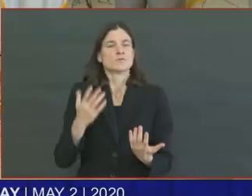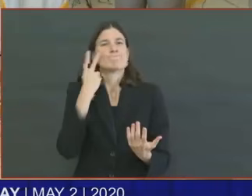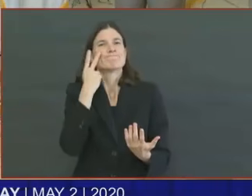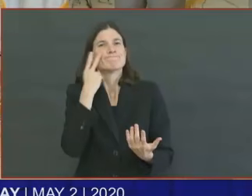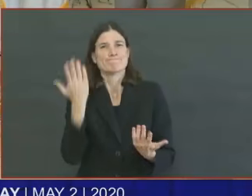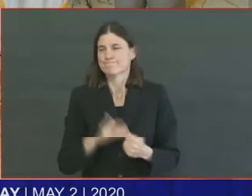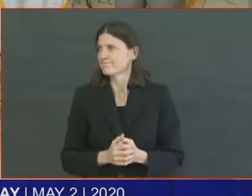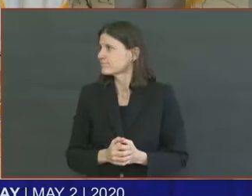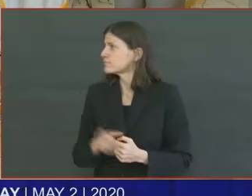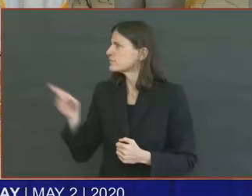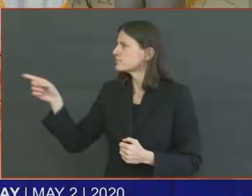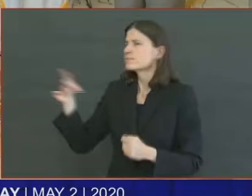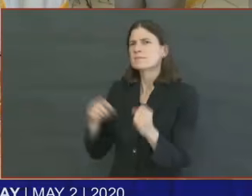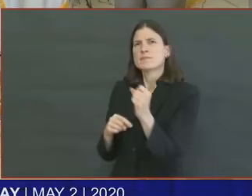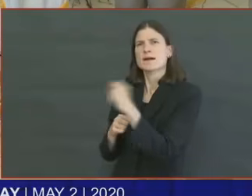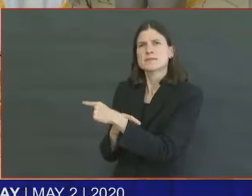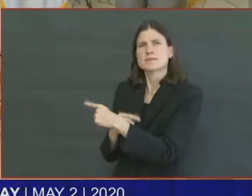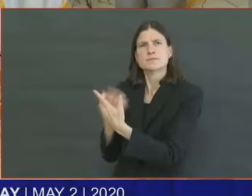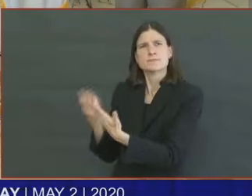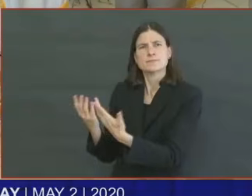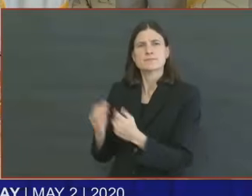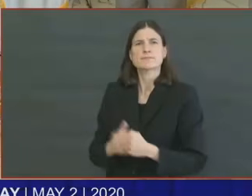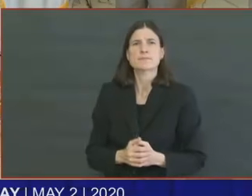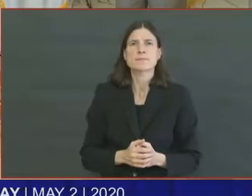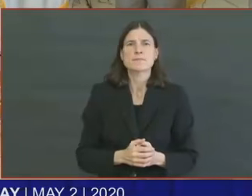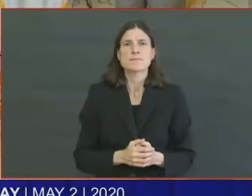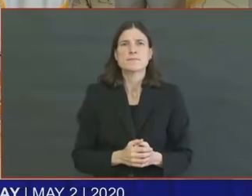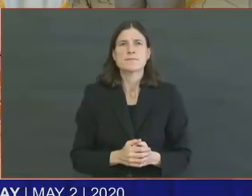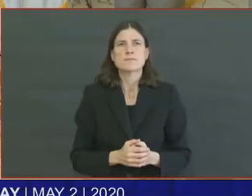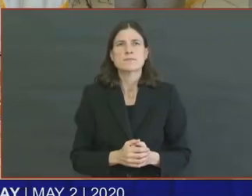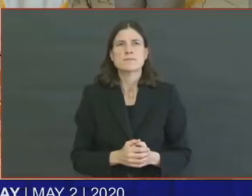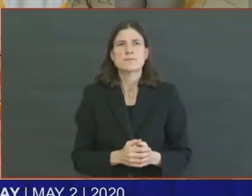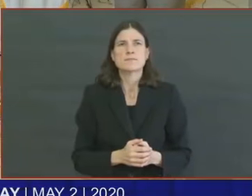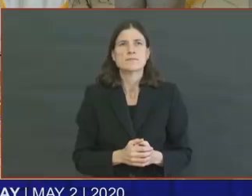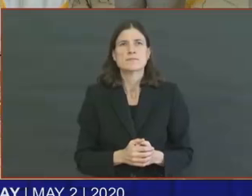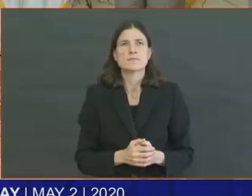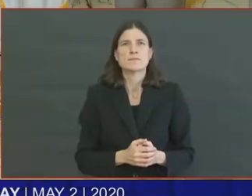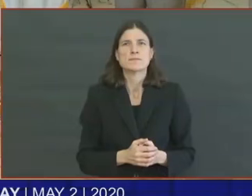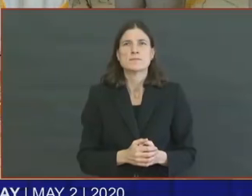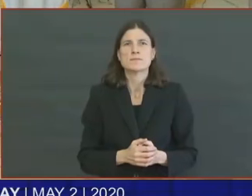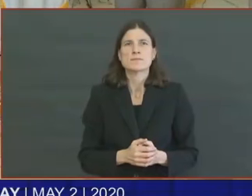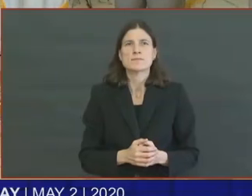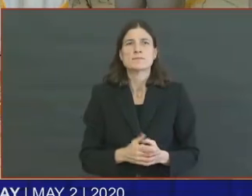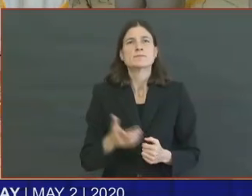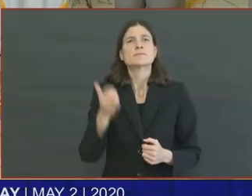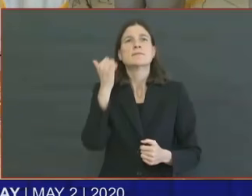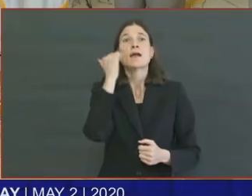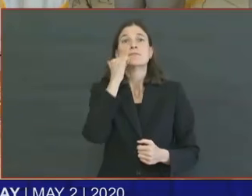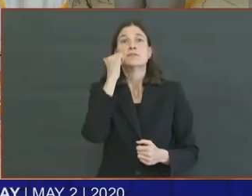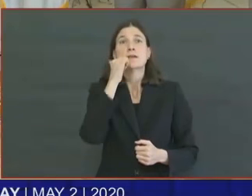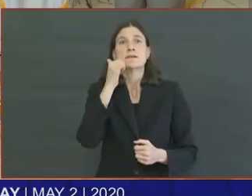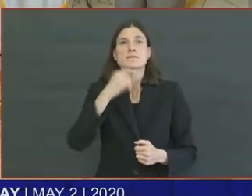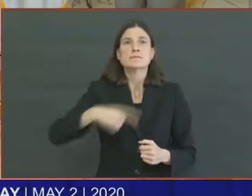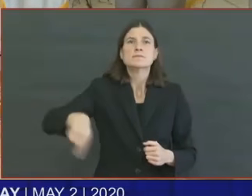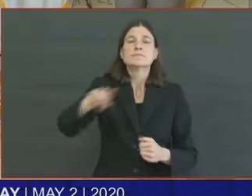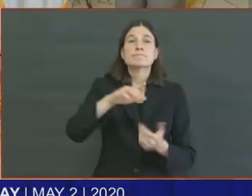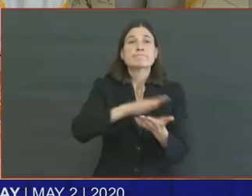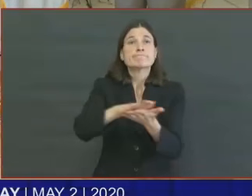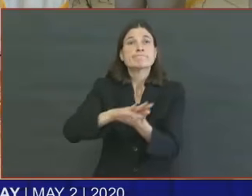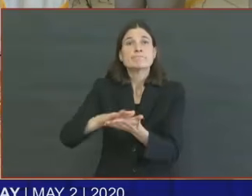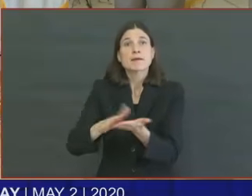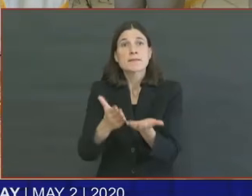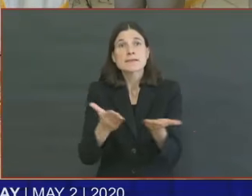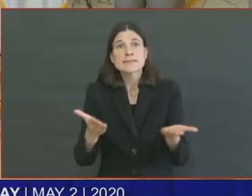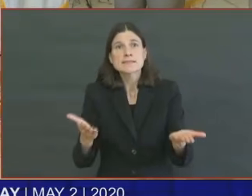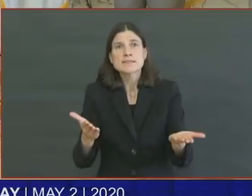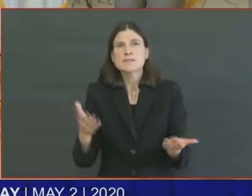Poder 102. What cleaning products that are readily available can you recommend to families that have many members living in their house